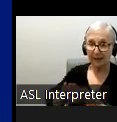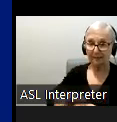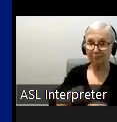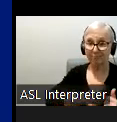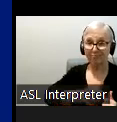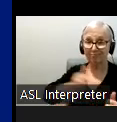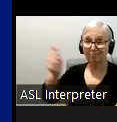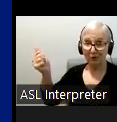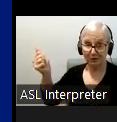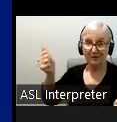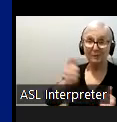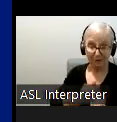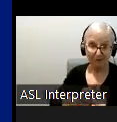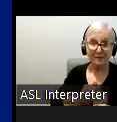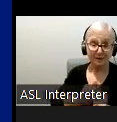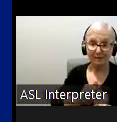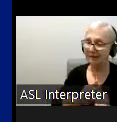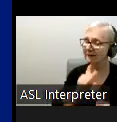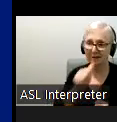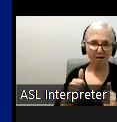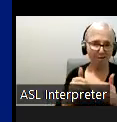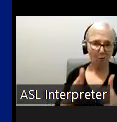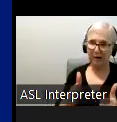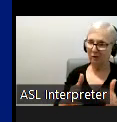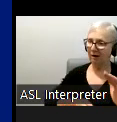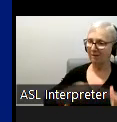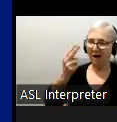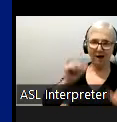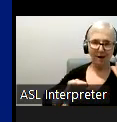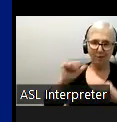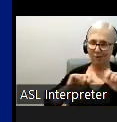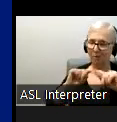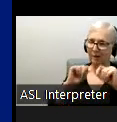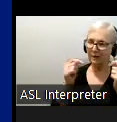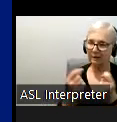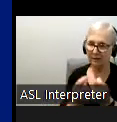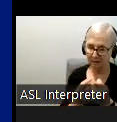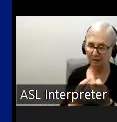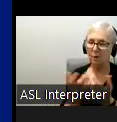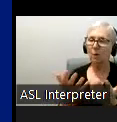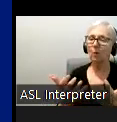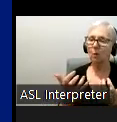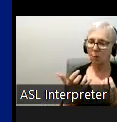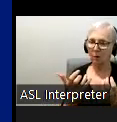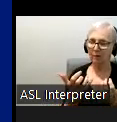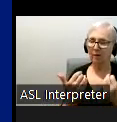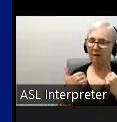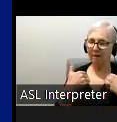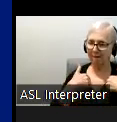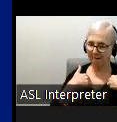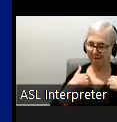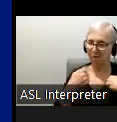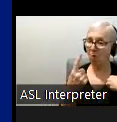that's not how you have a high performing team. We are looking at moving at least one meeting a year in